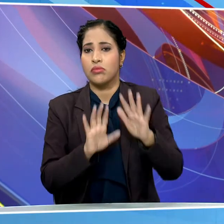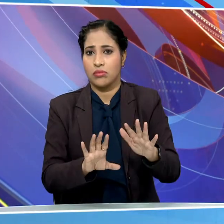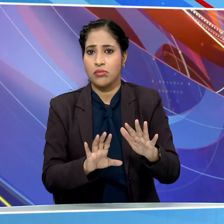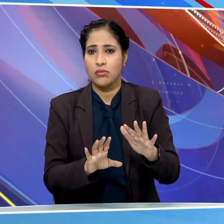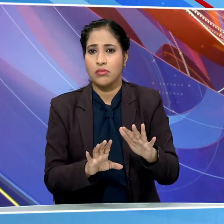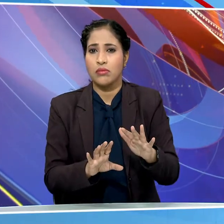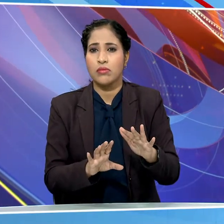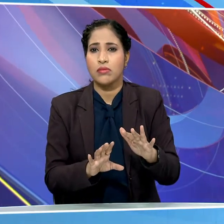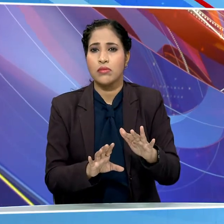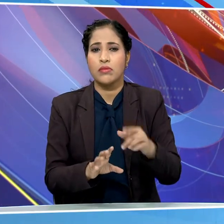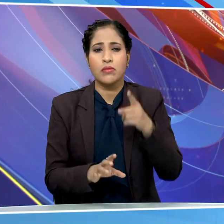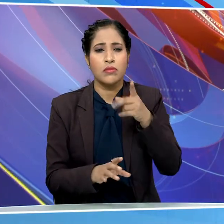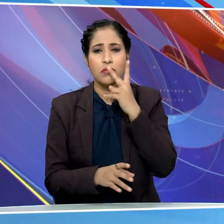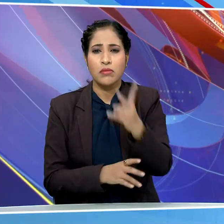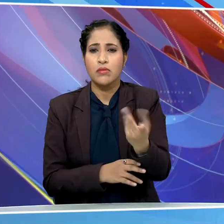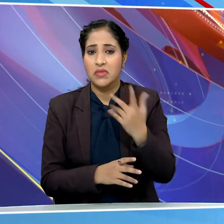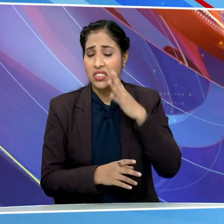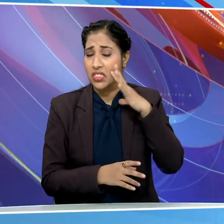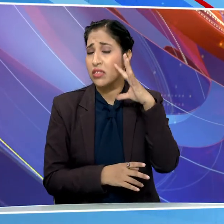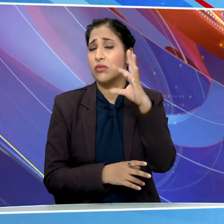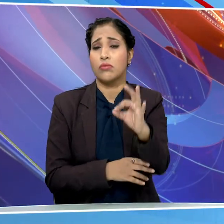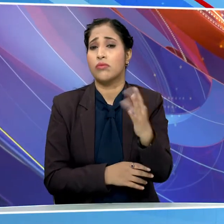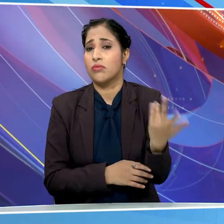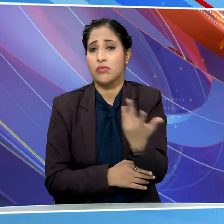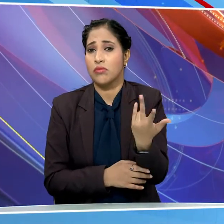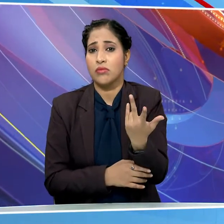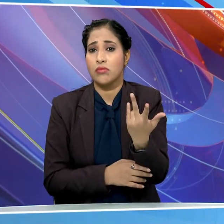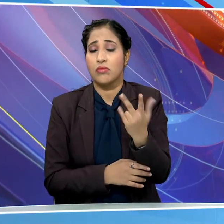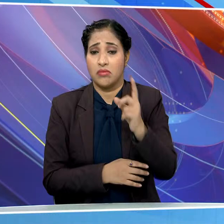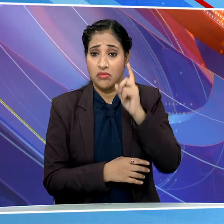So that is important in a way